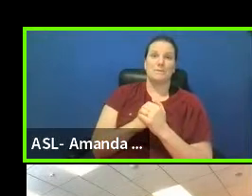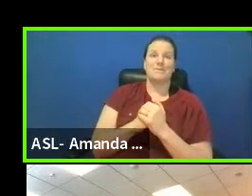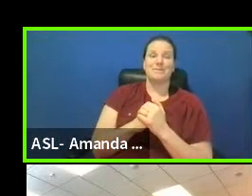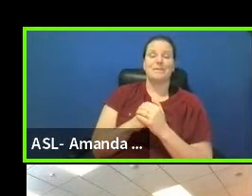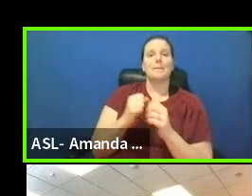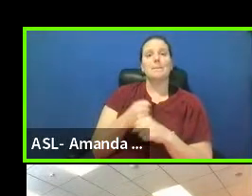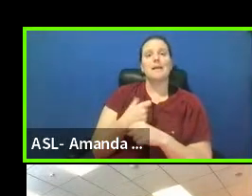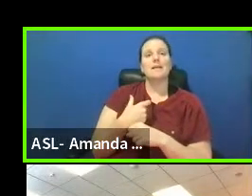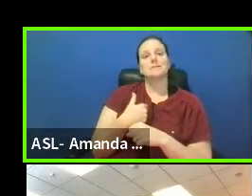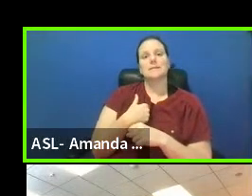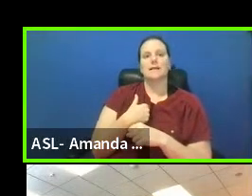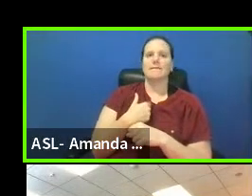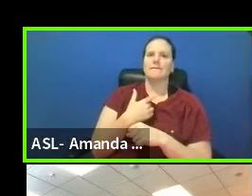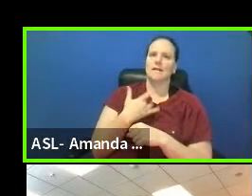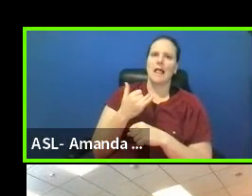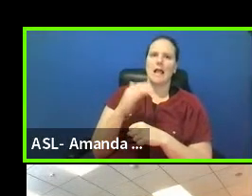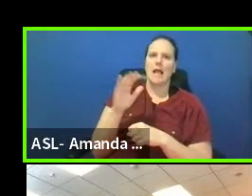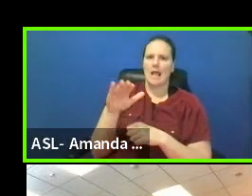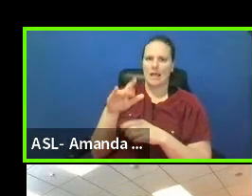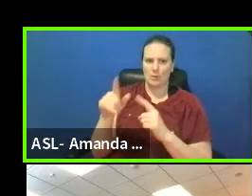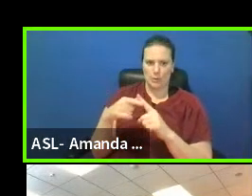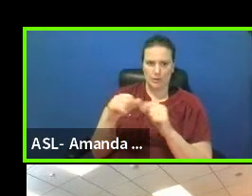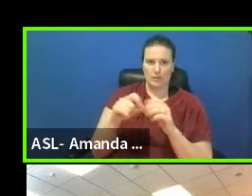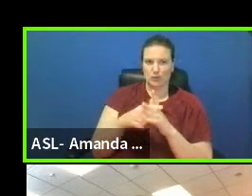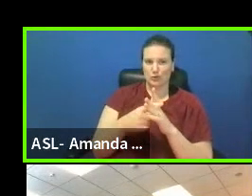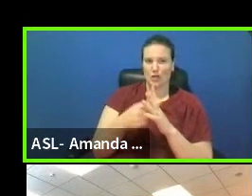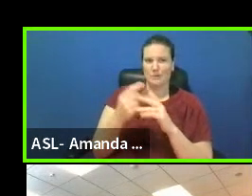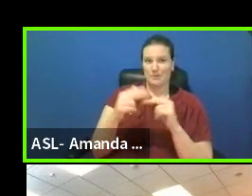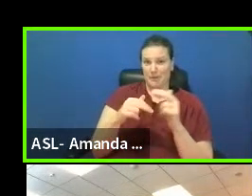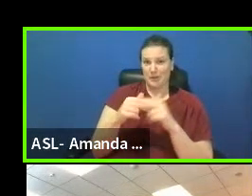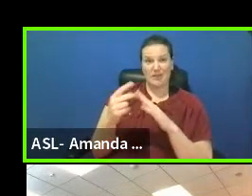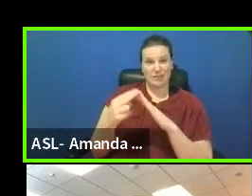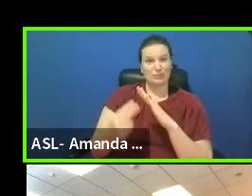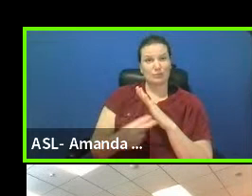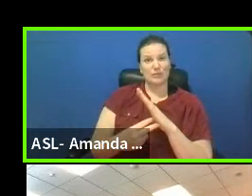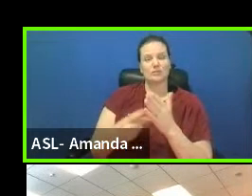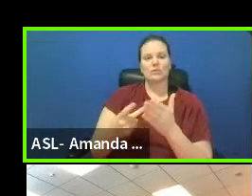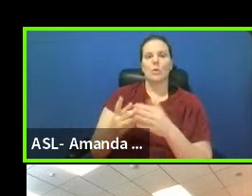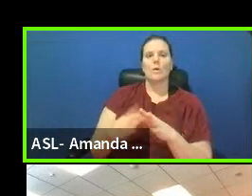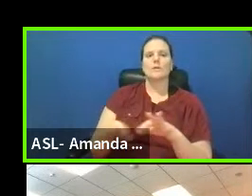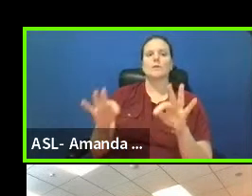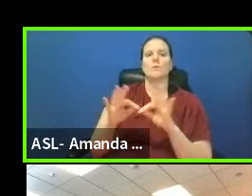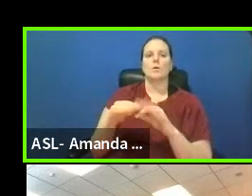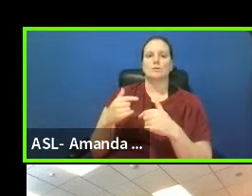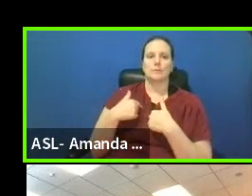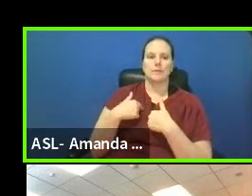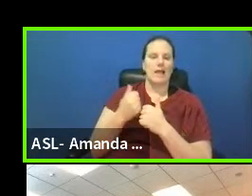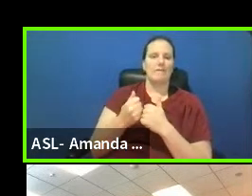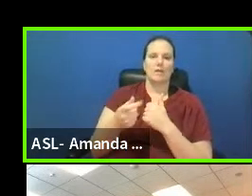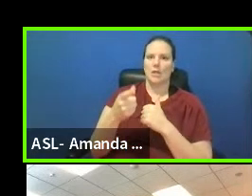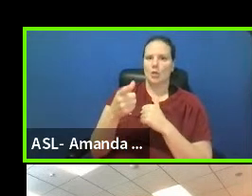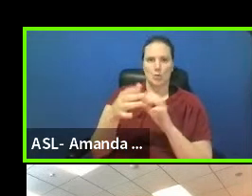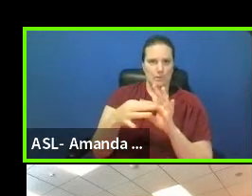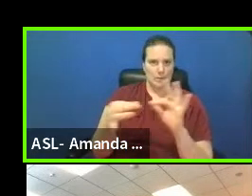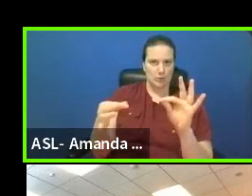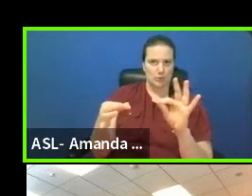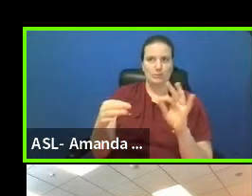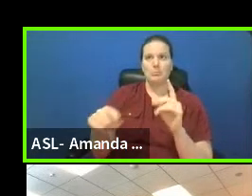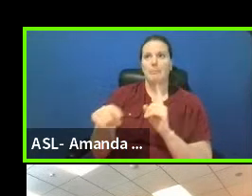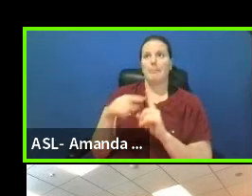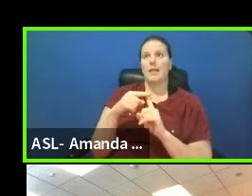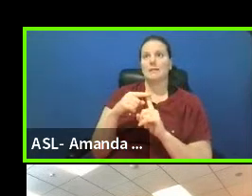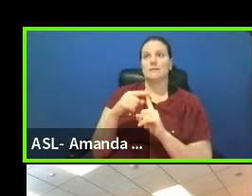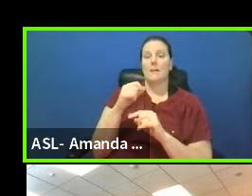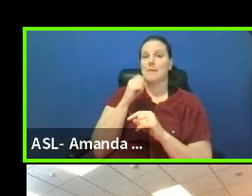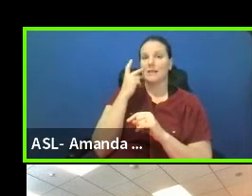makes me go, hey, when can we get going on building this bridge? So what's important to me is everything you mentioned, plus what I didn't